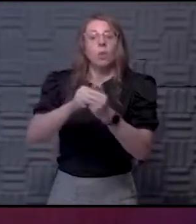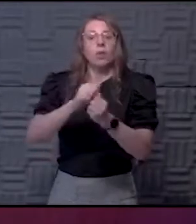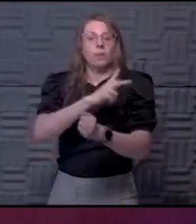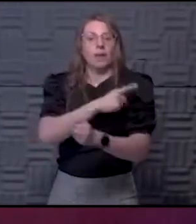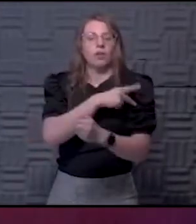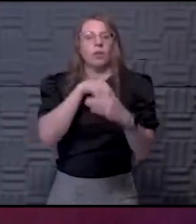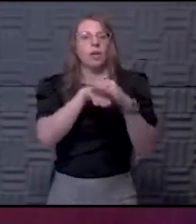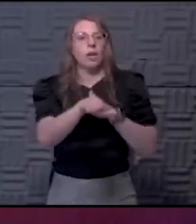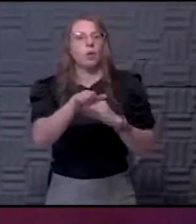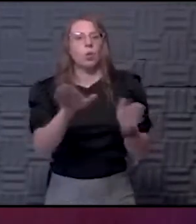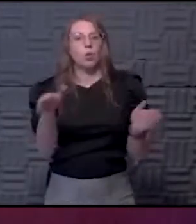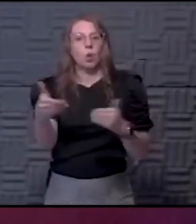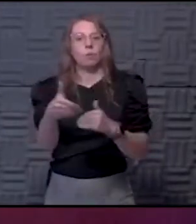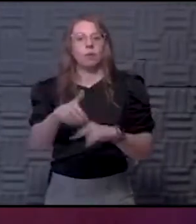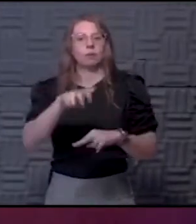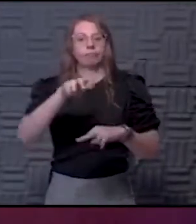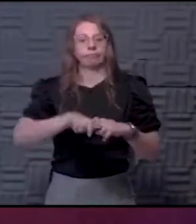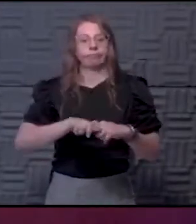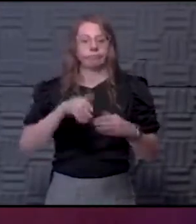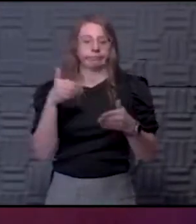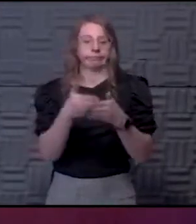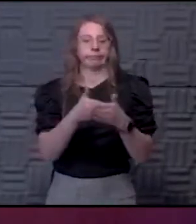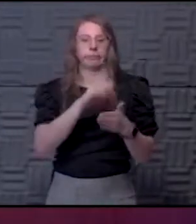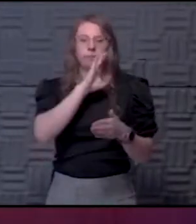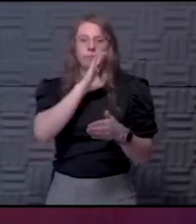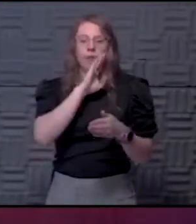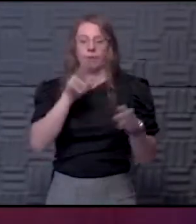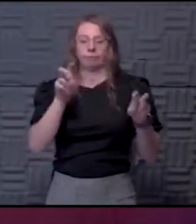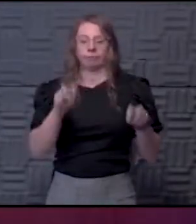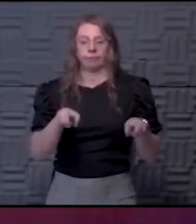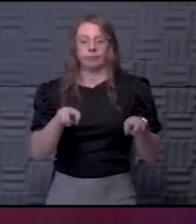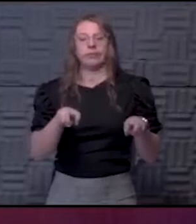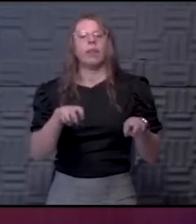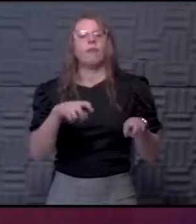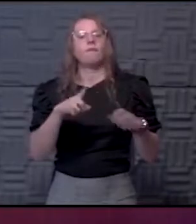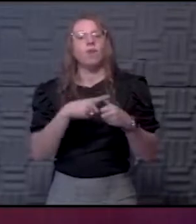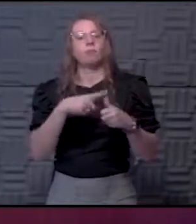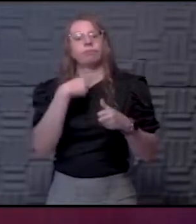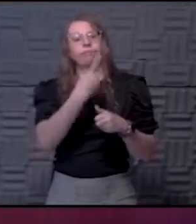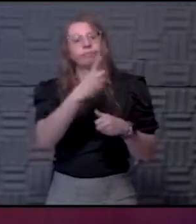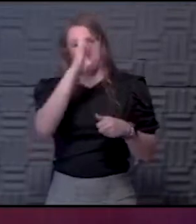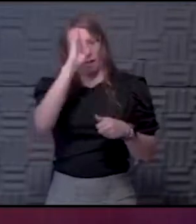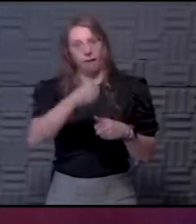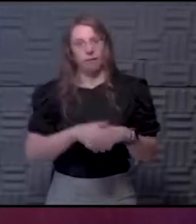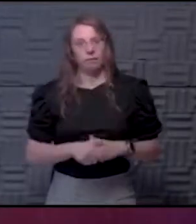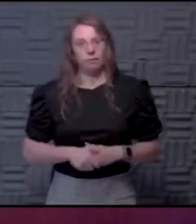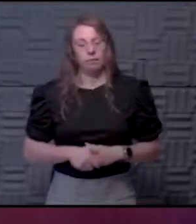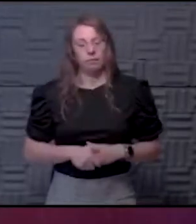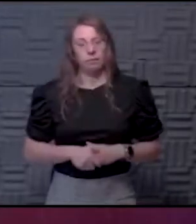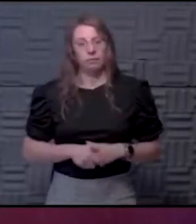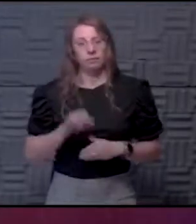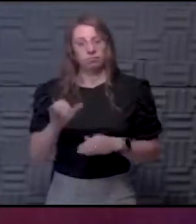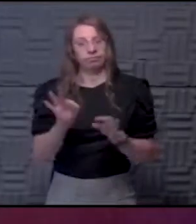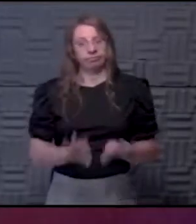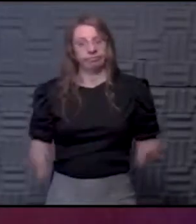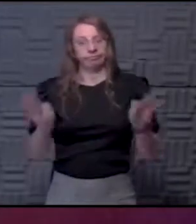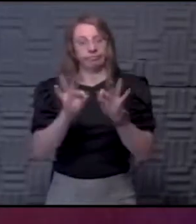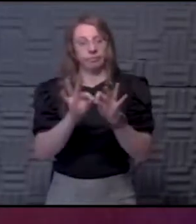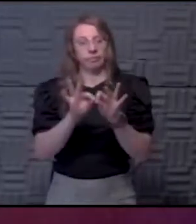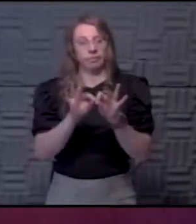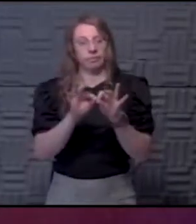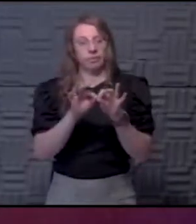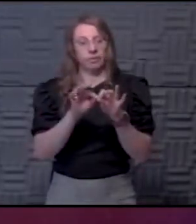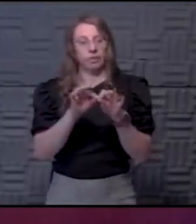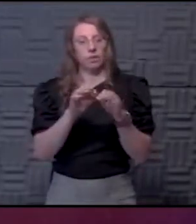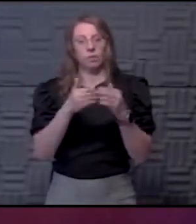room and sit down at the bedside. Sit first, say hi, start there. That made a big difference as we interact with